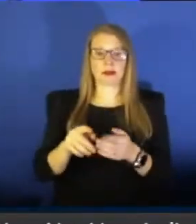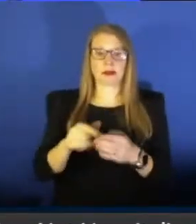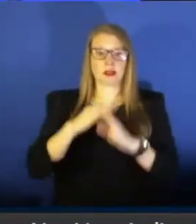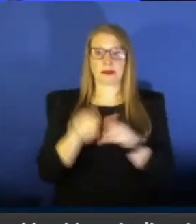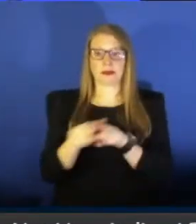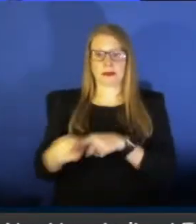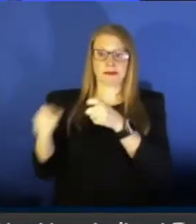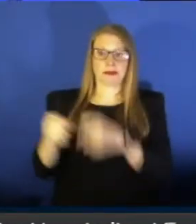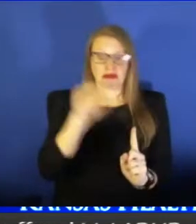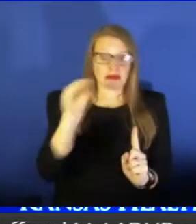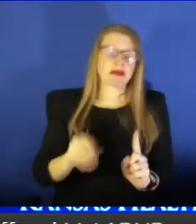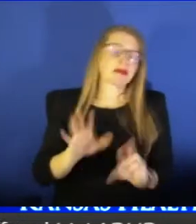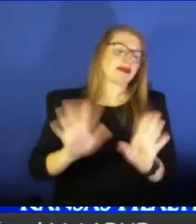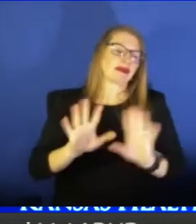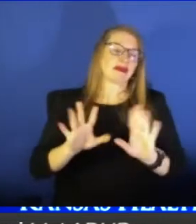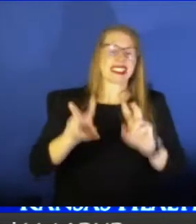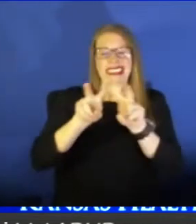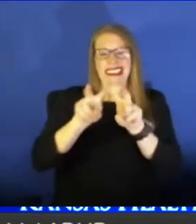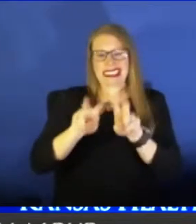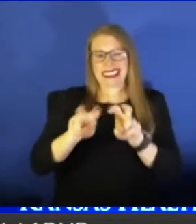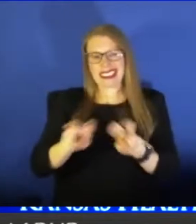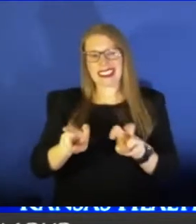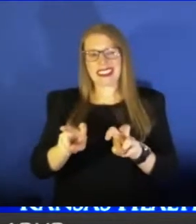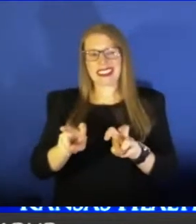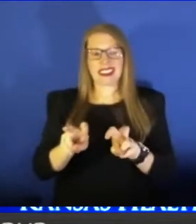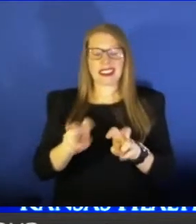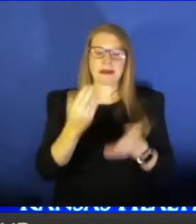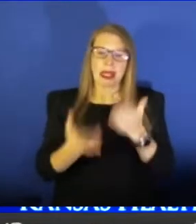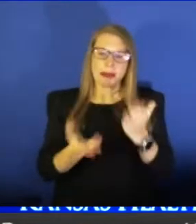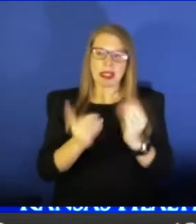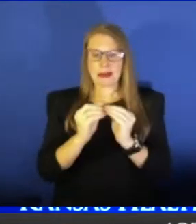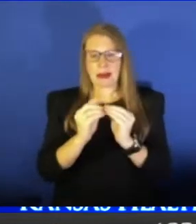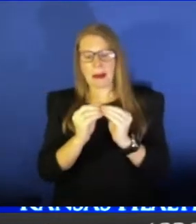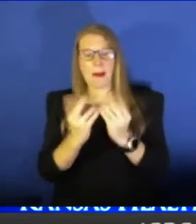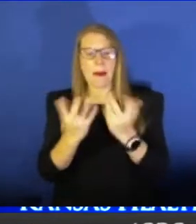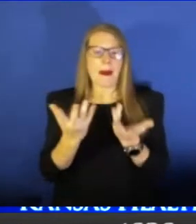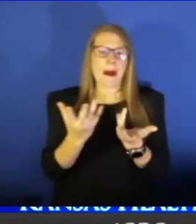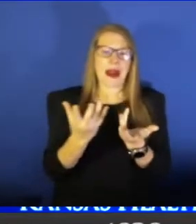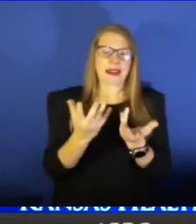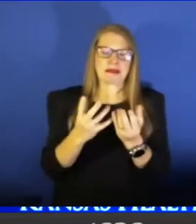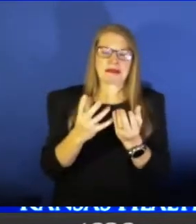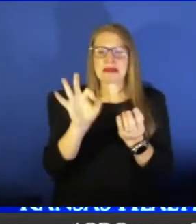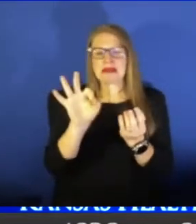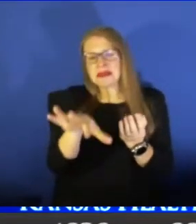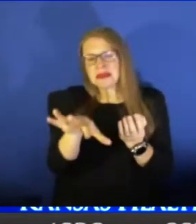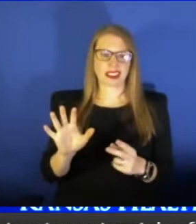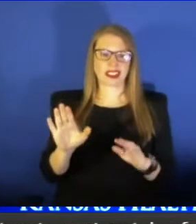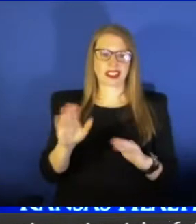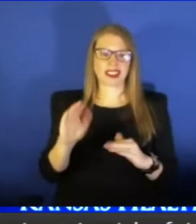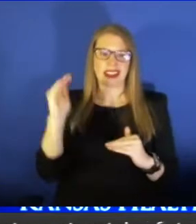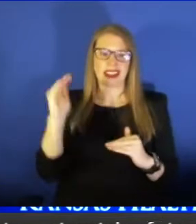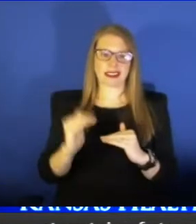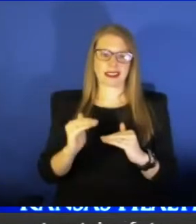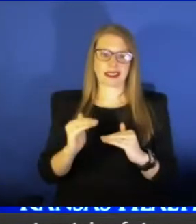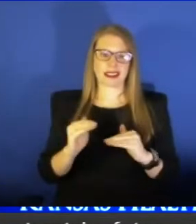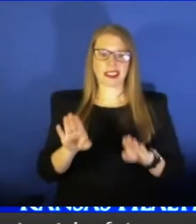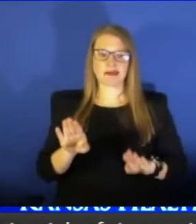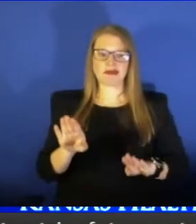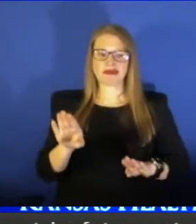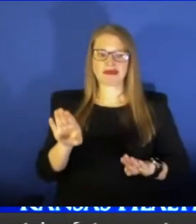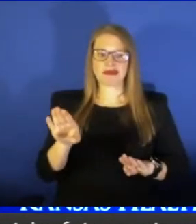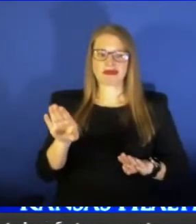right people need to go to prison. So we're trying to get down at the community level, at the parent level,